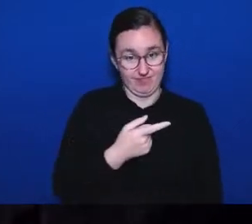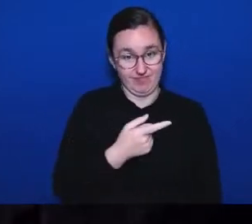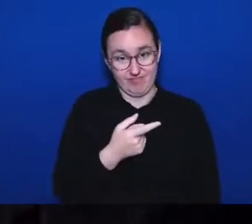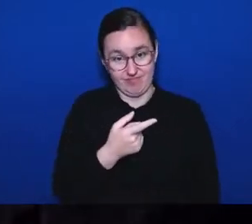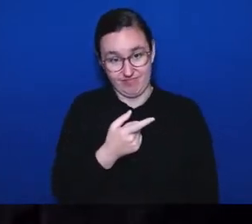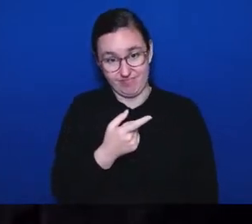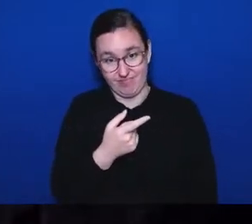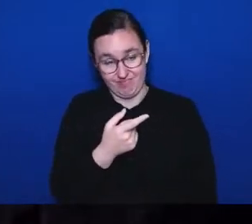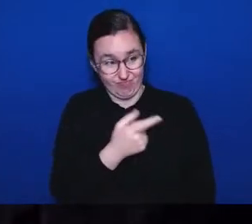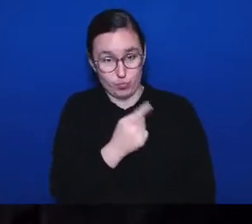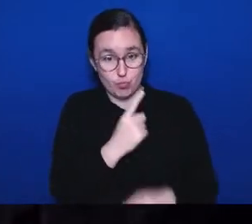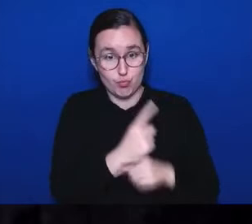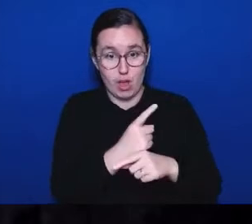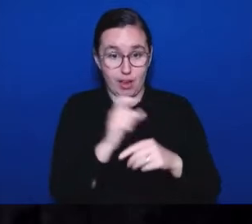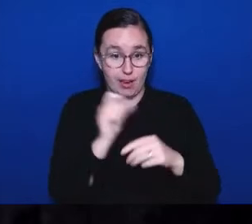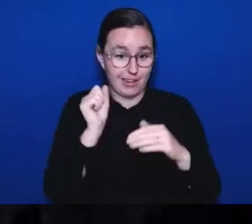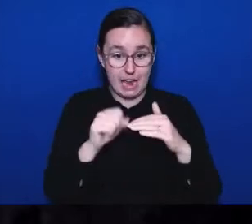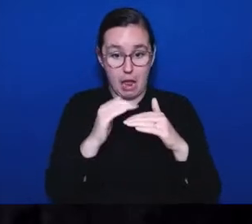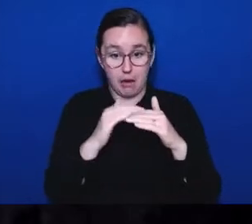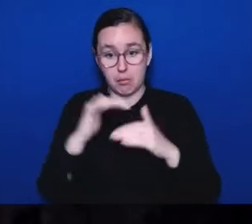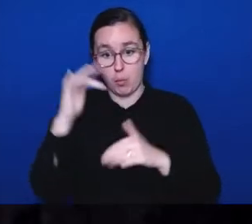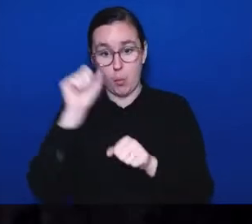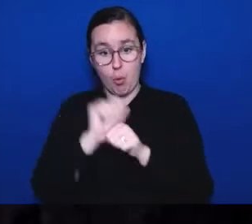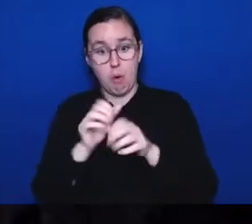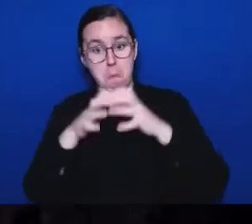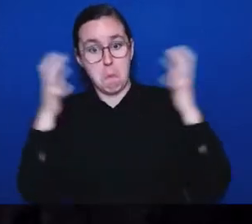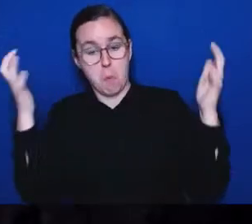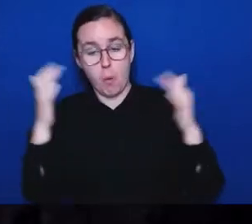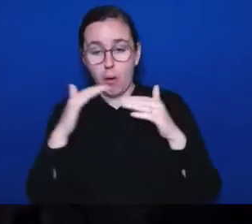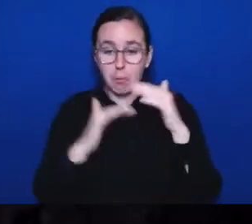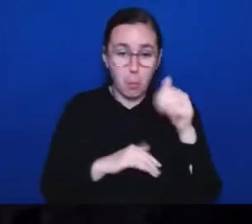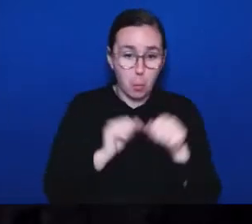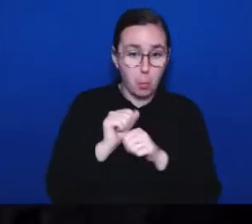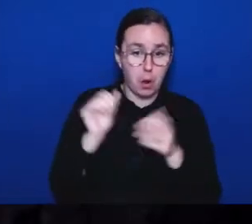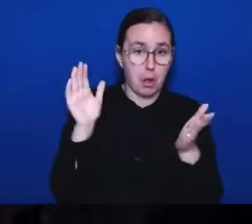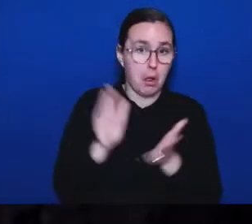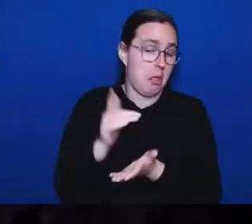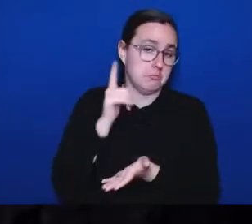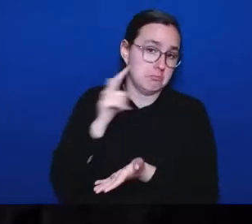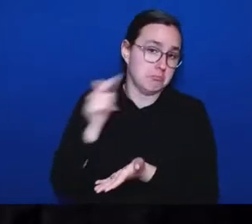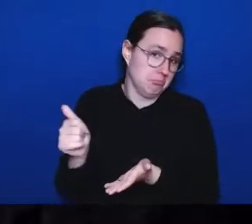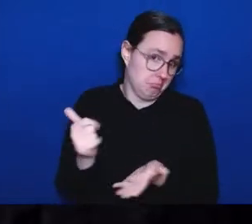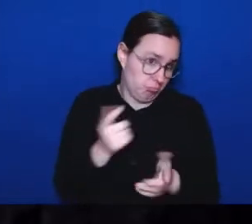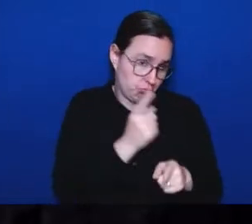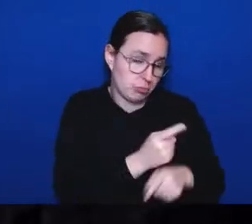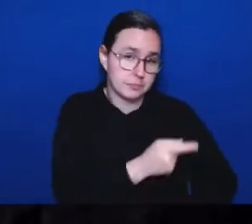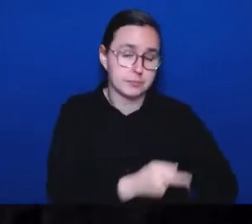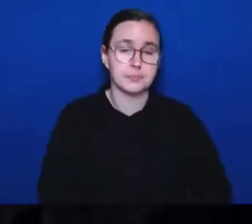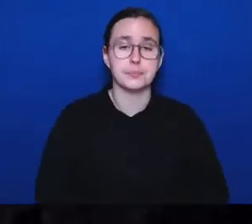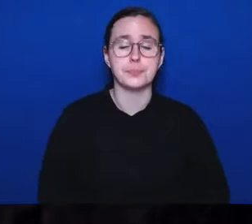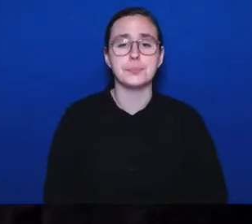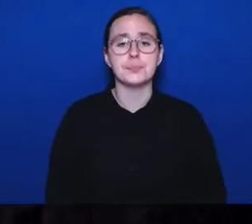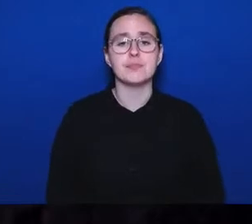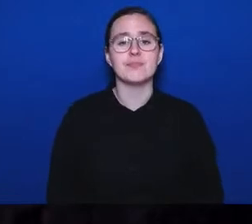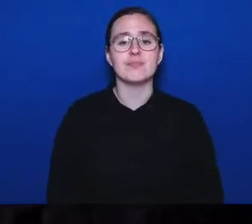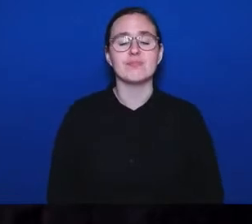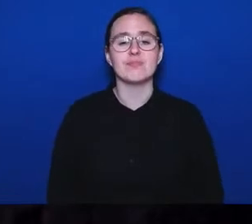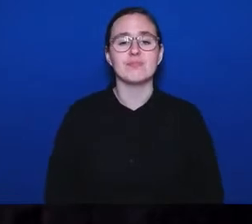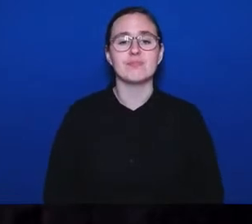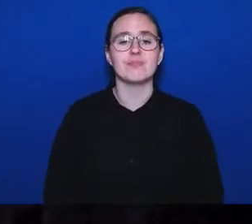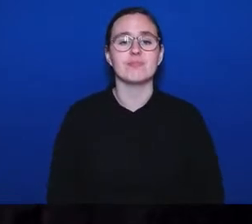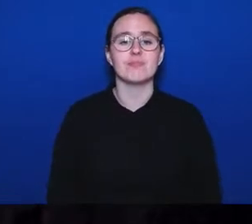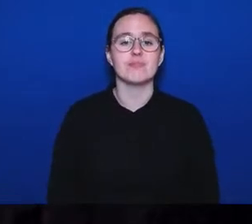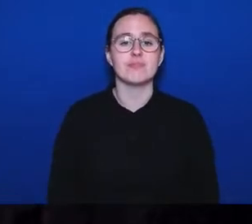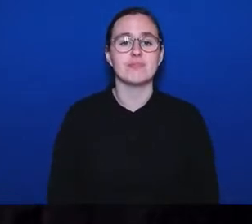of course, if you're working, say, 0.2 hours you would a week, you would get paid less than that. Our next question is